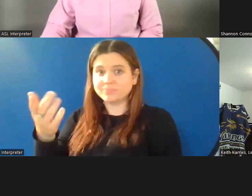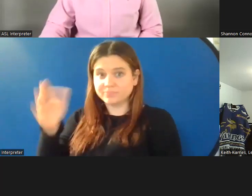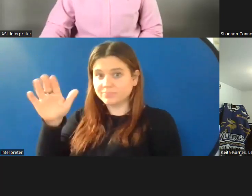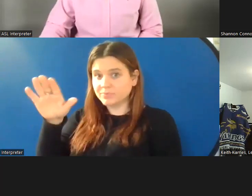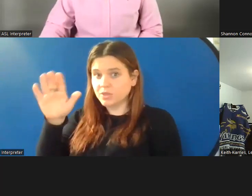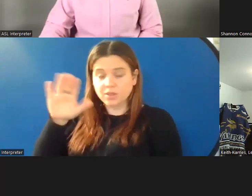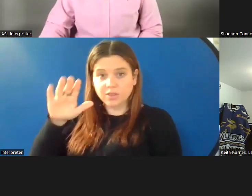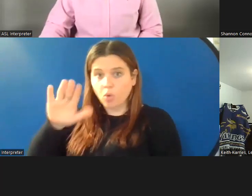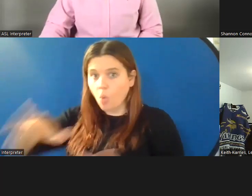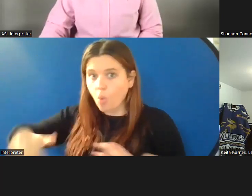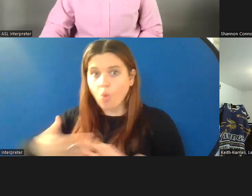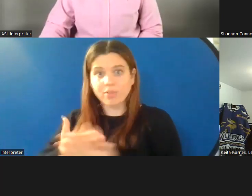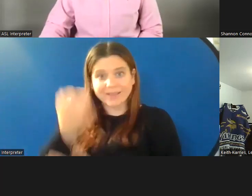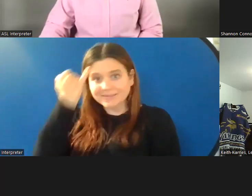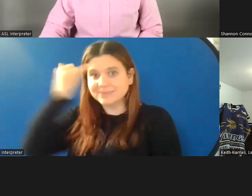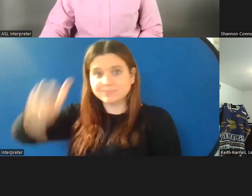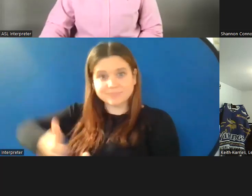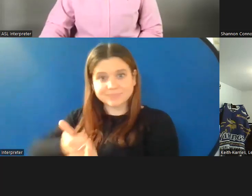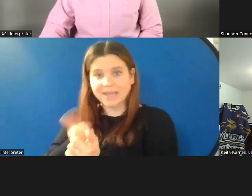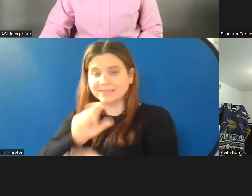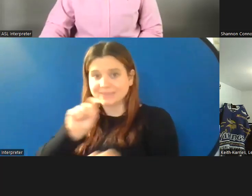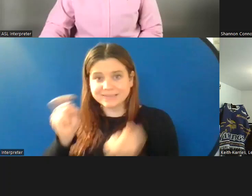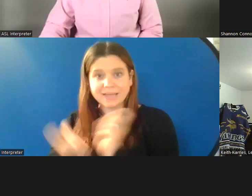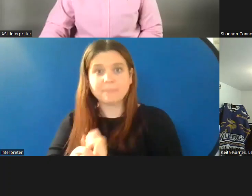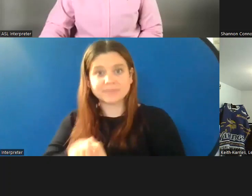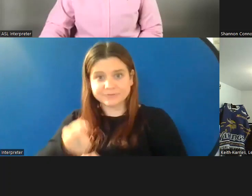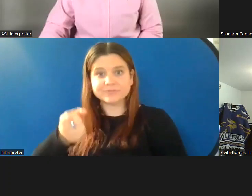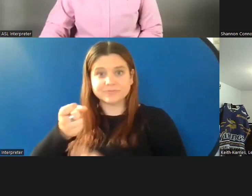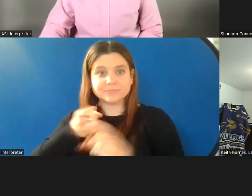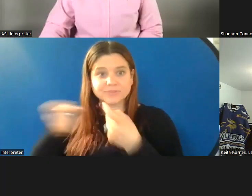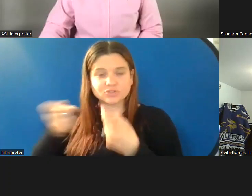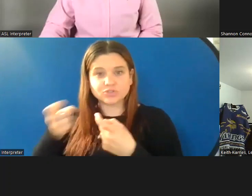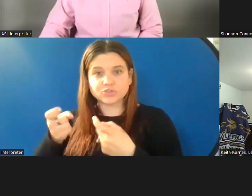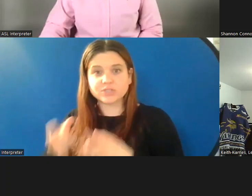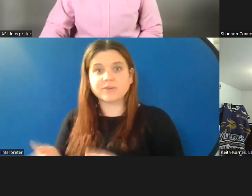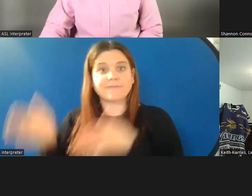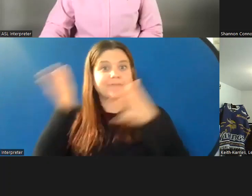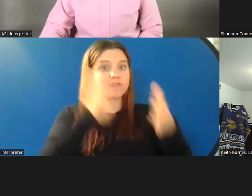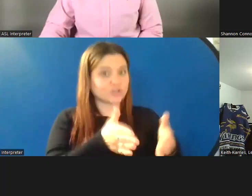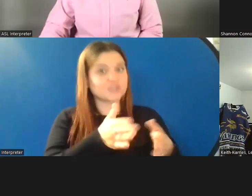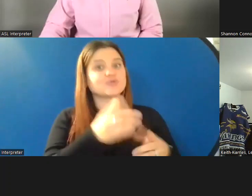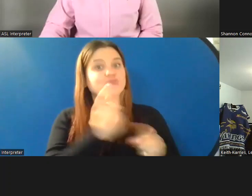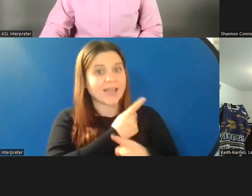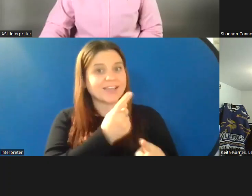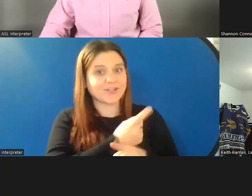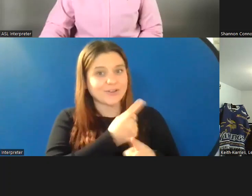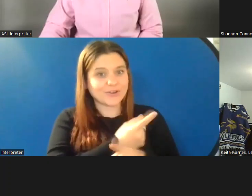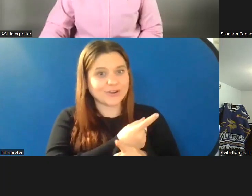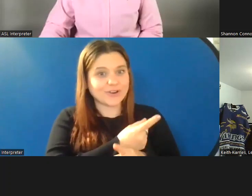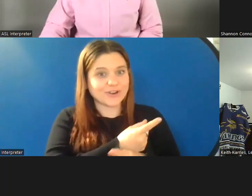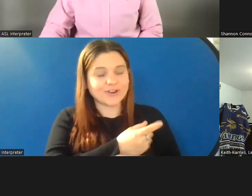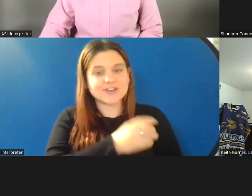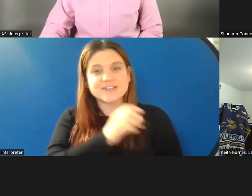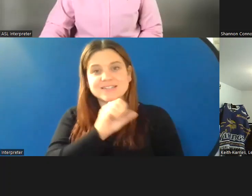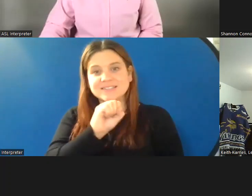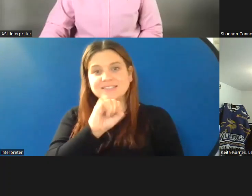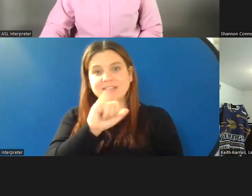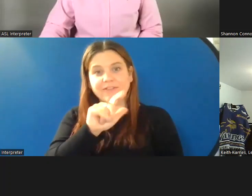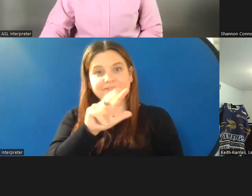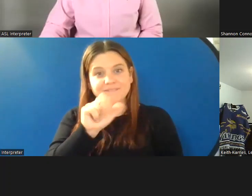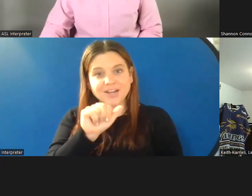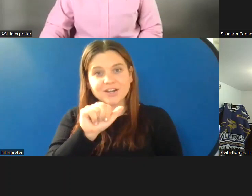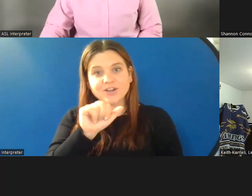silviculture versus regular silviculture. I said, you shouldn't even call it regular silviculture anymore.